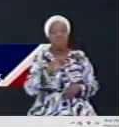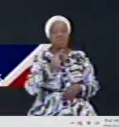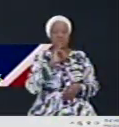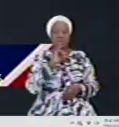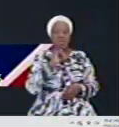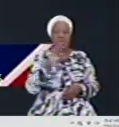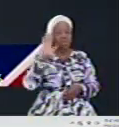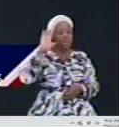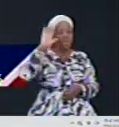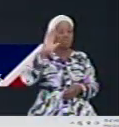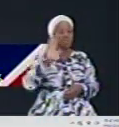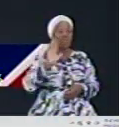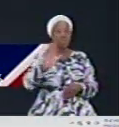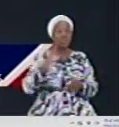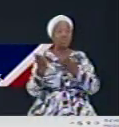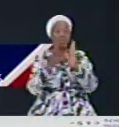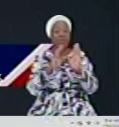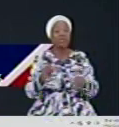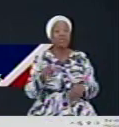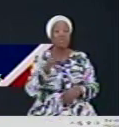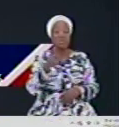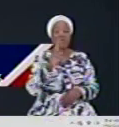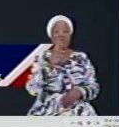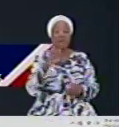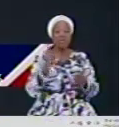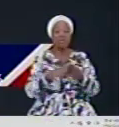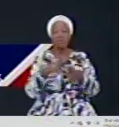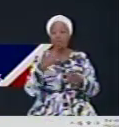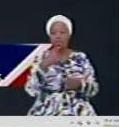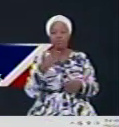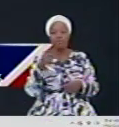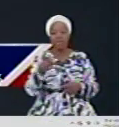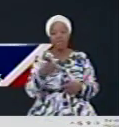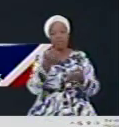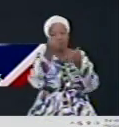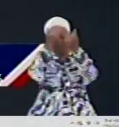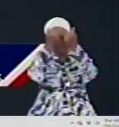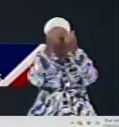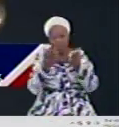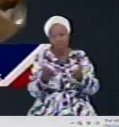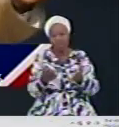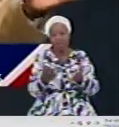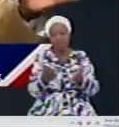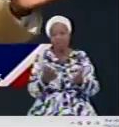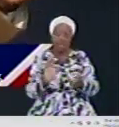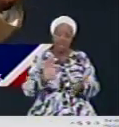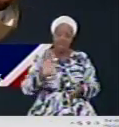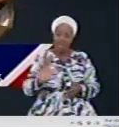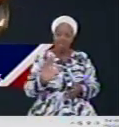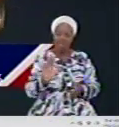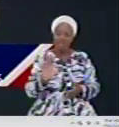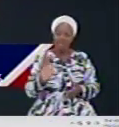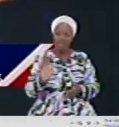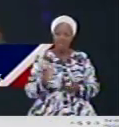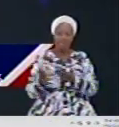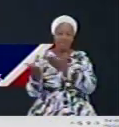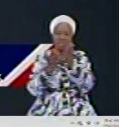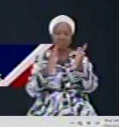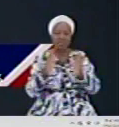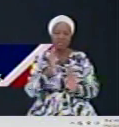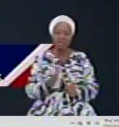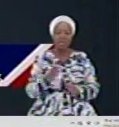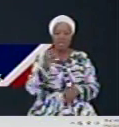his servants ye are to whom ye obey. His servants ye are to whom